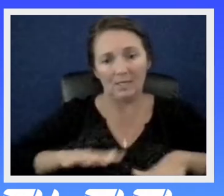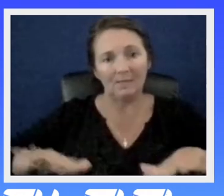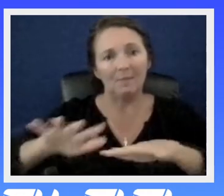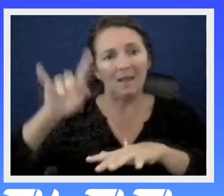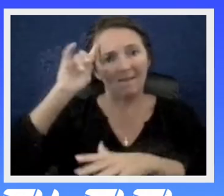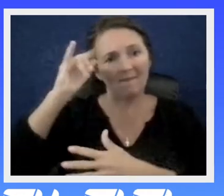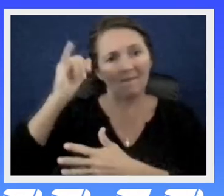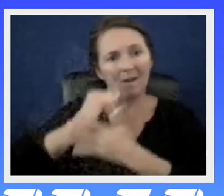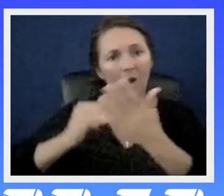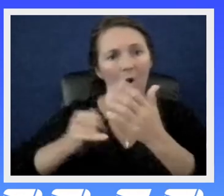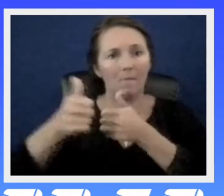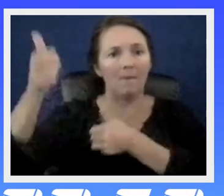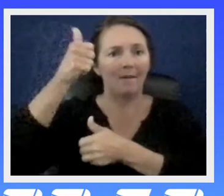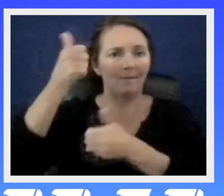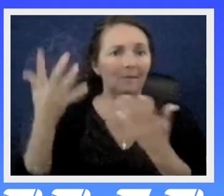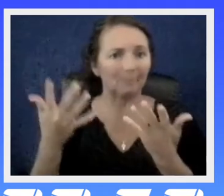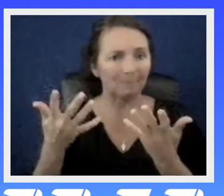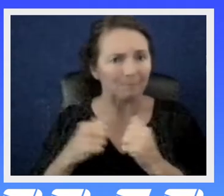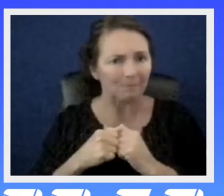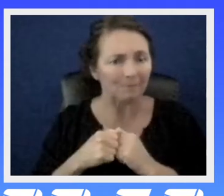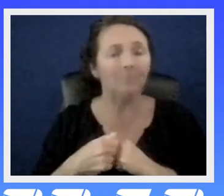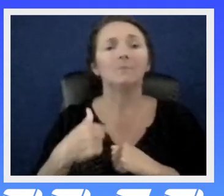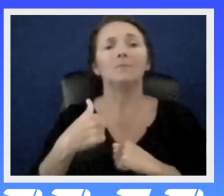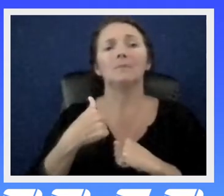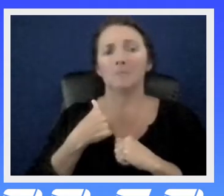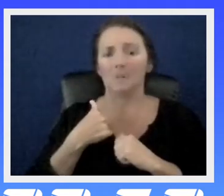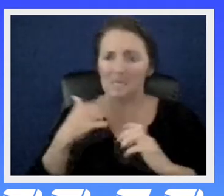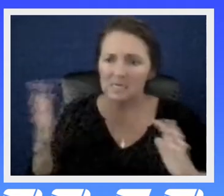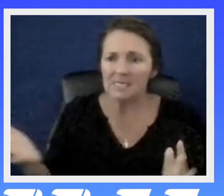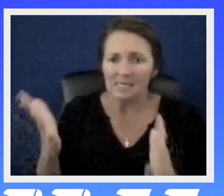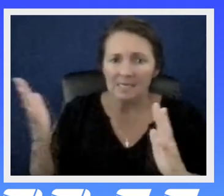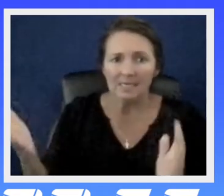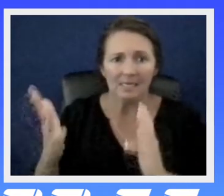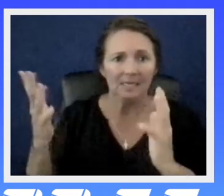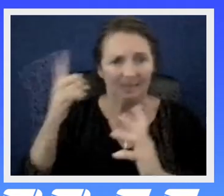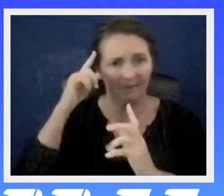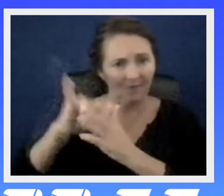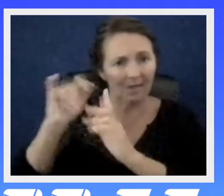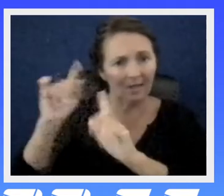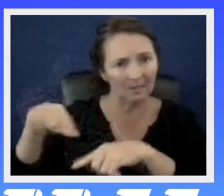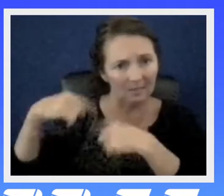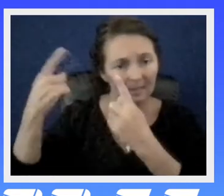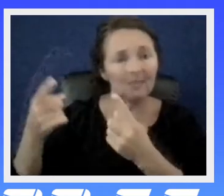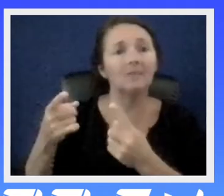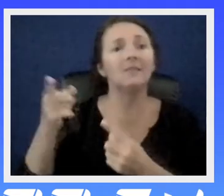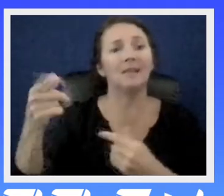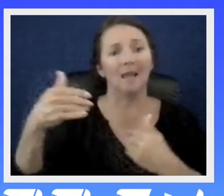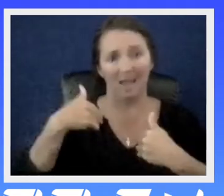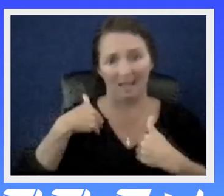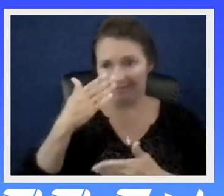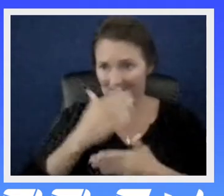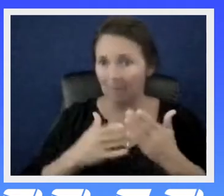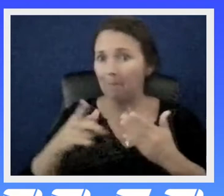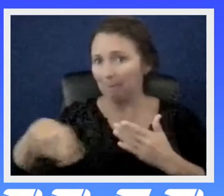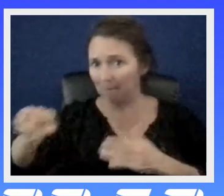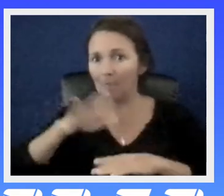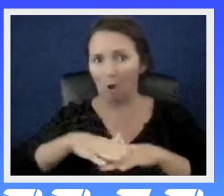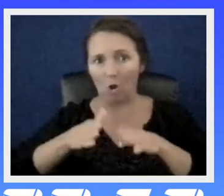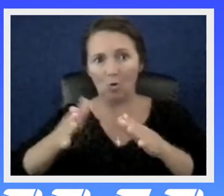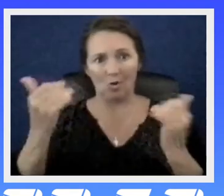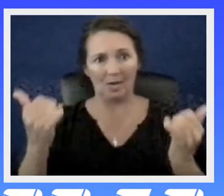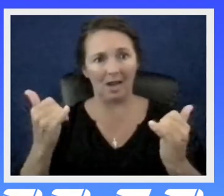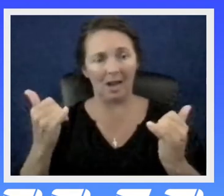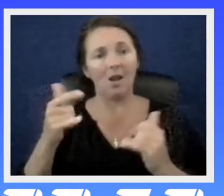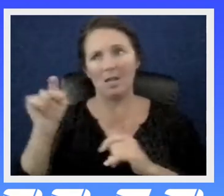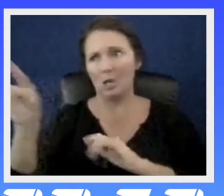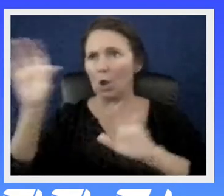above. We've pushed for that. There are RFPs on the street right now. They're picking a developer.